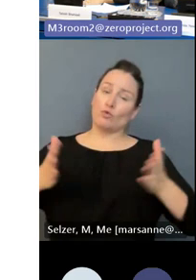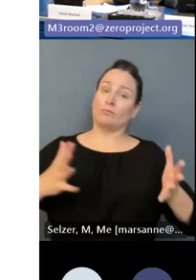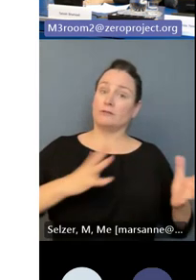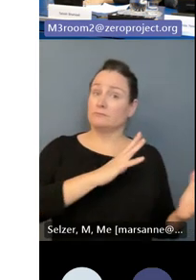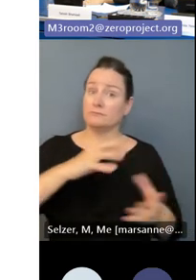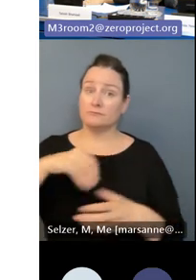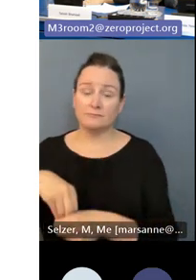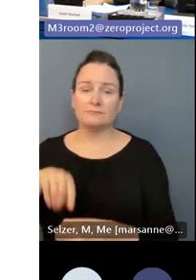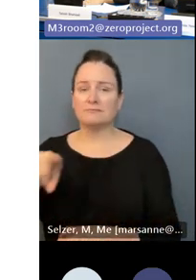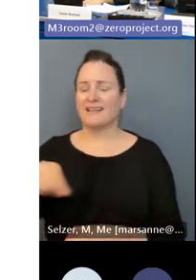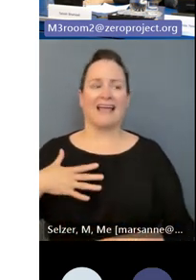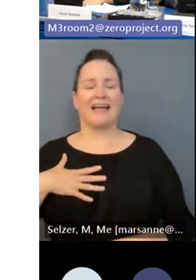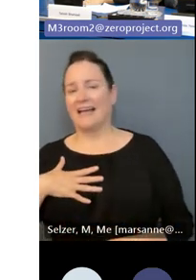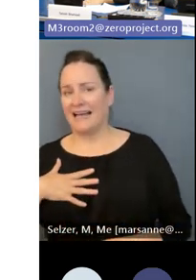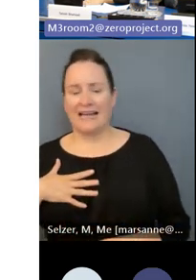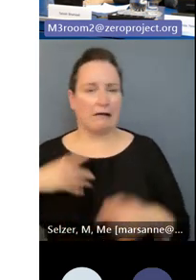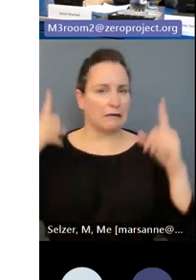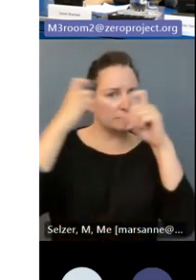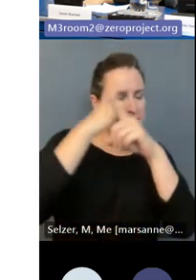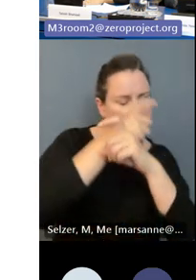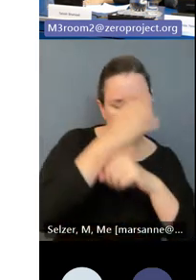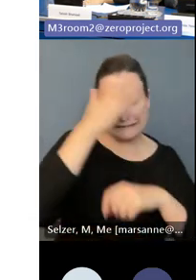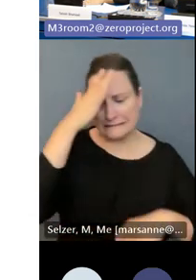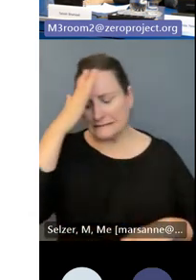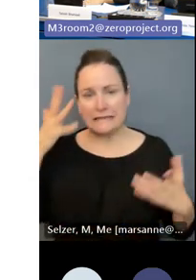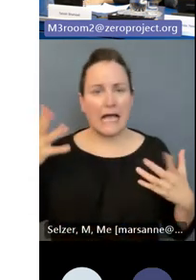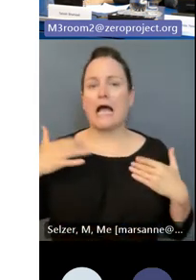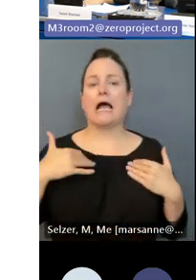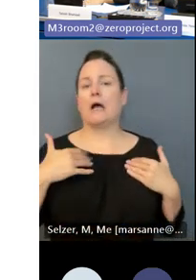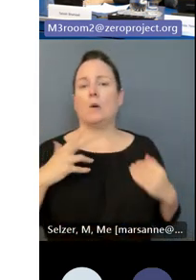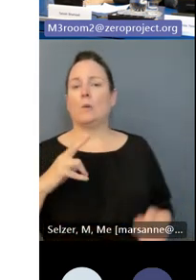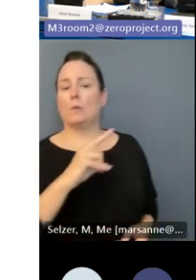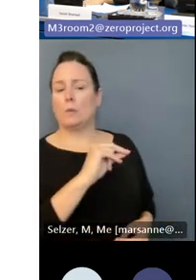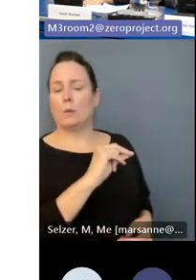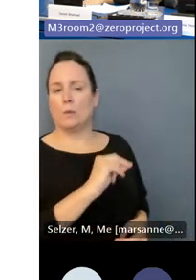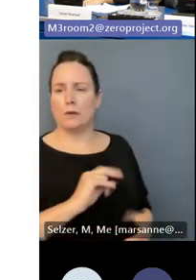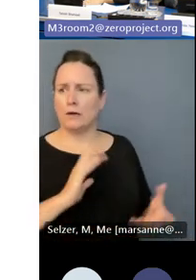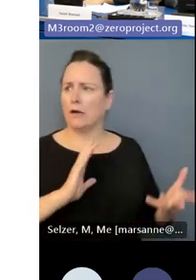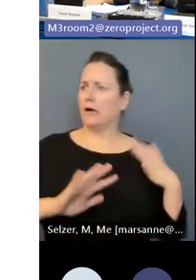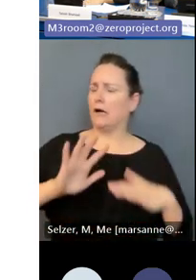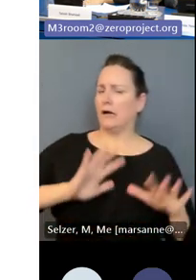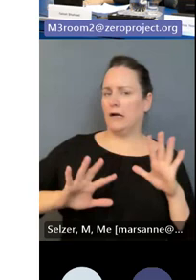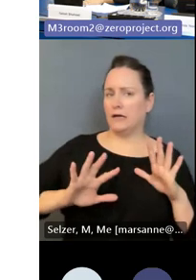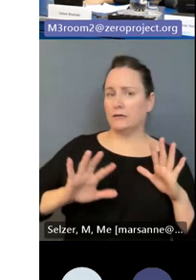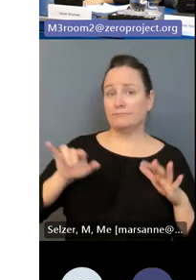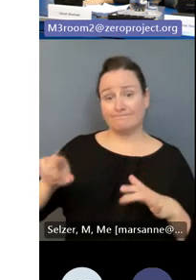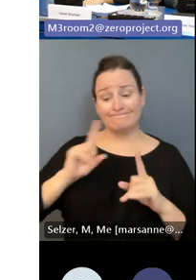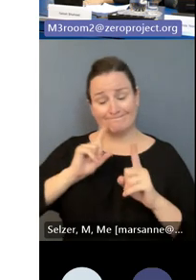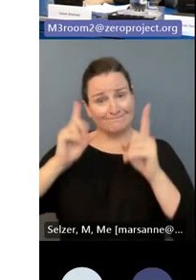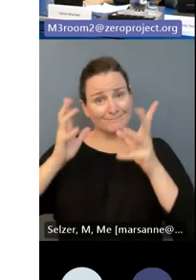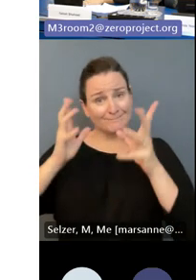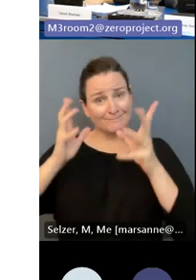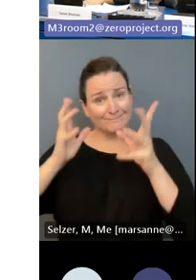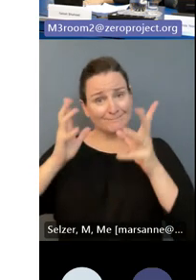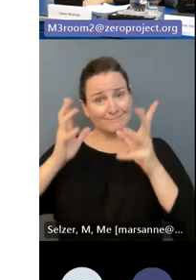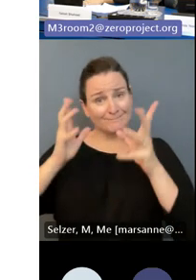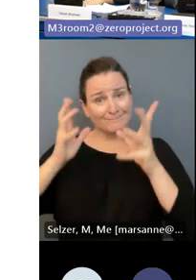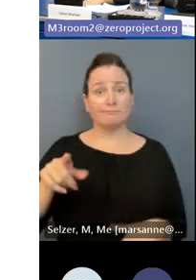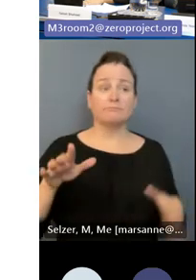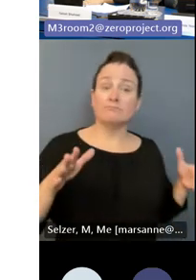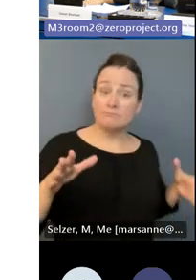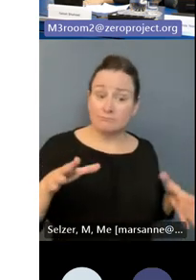take. And so they often refuse admissions. And even when they do, the teachers and staff are simply practicing